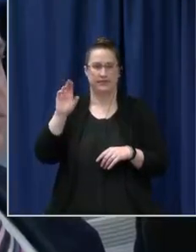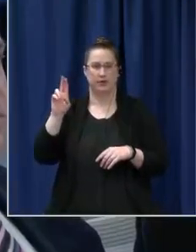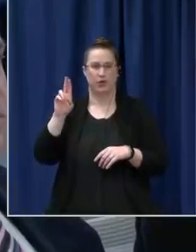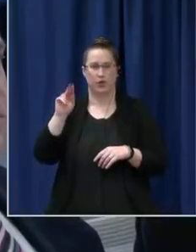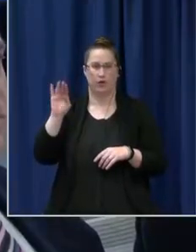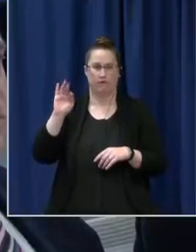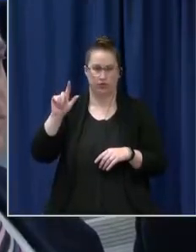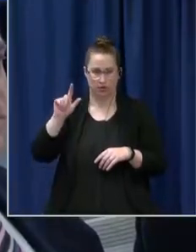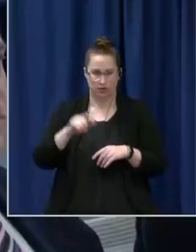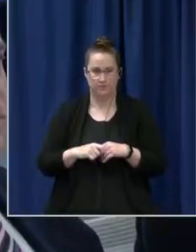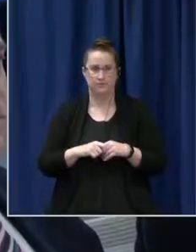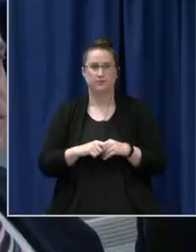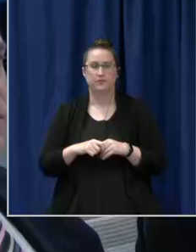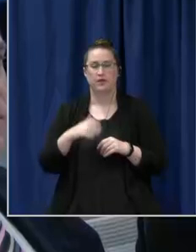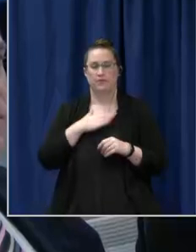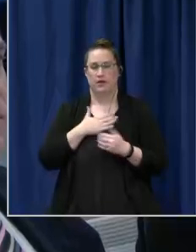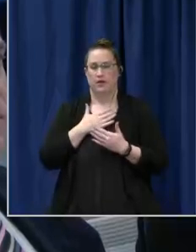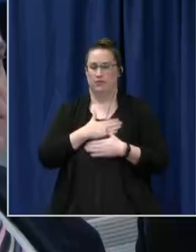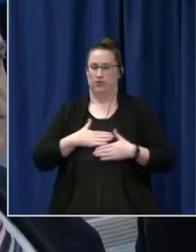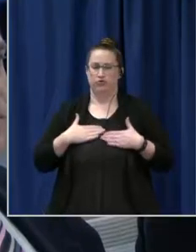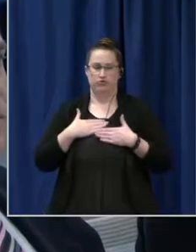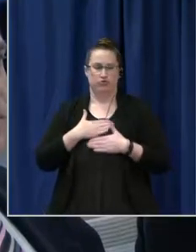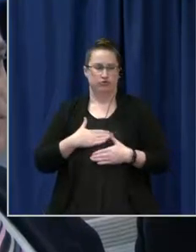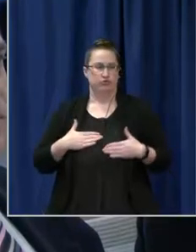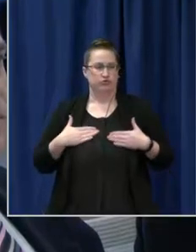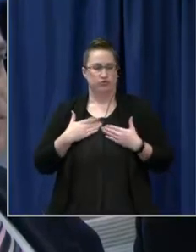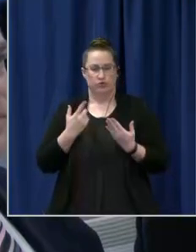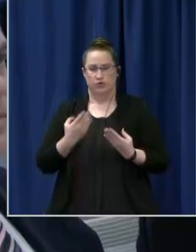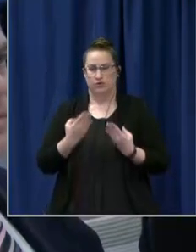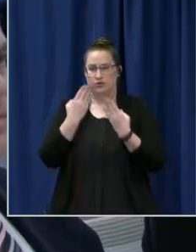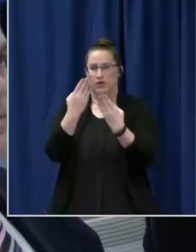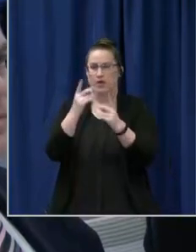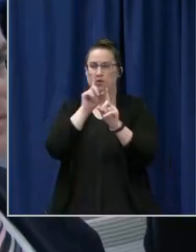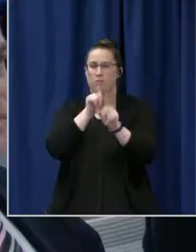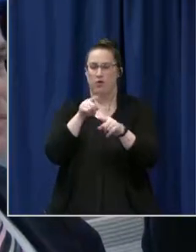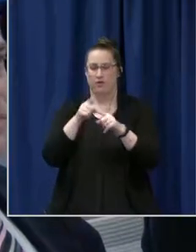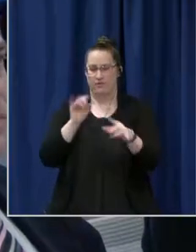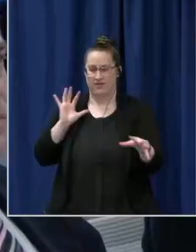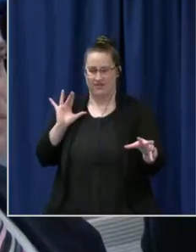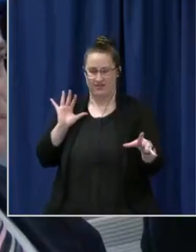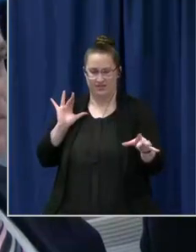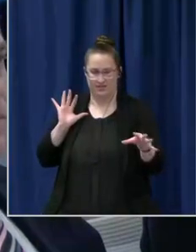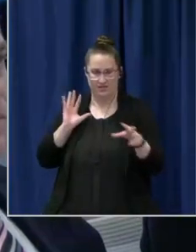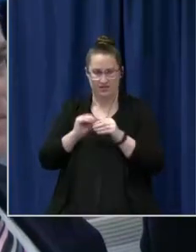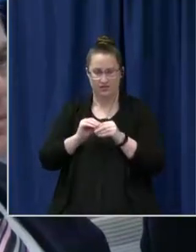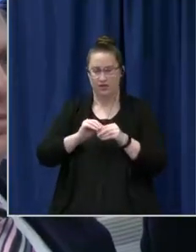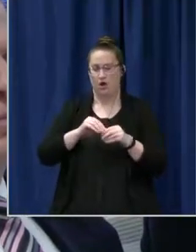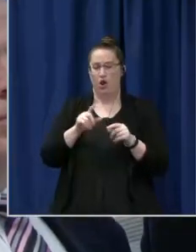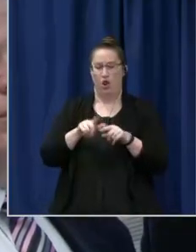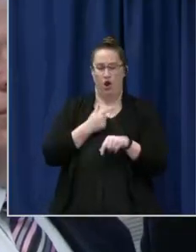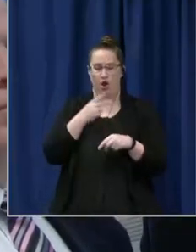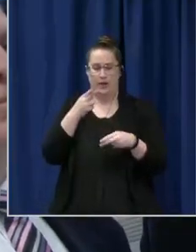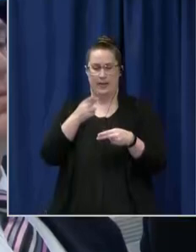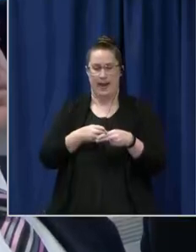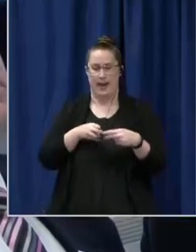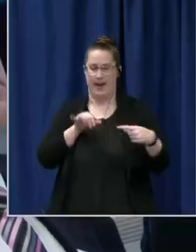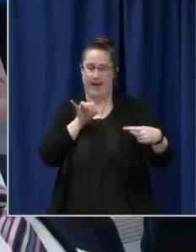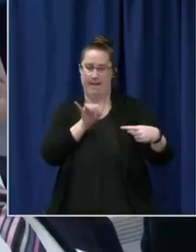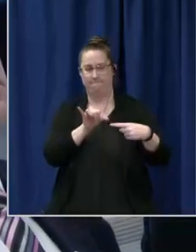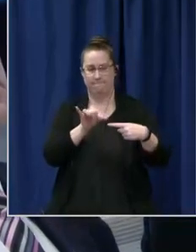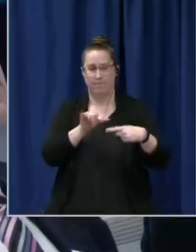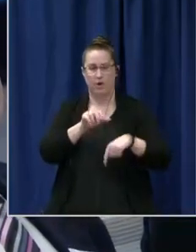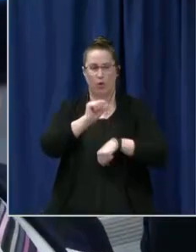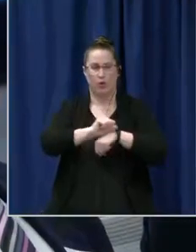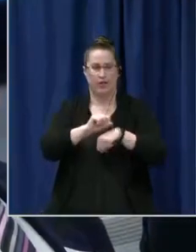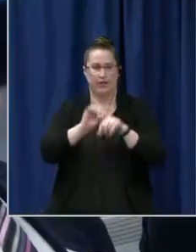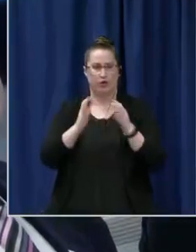to submit the report from this long-named audio description working group that we'll get into here in a